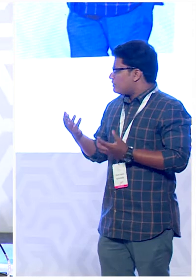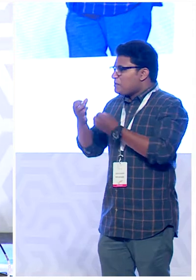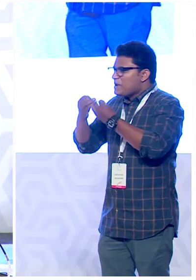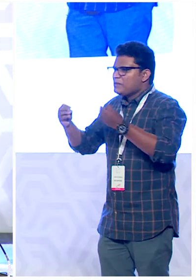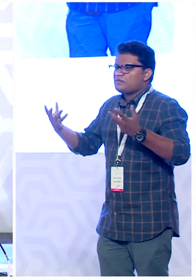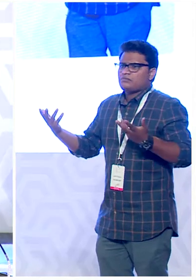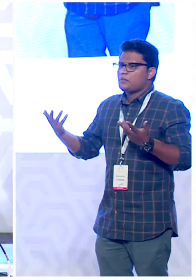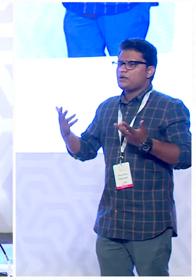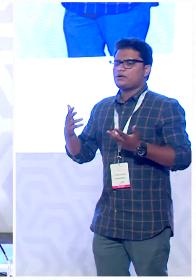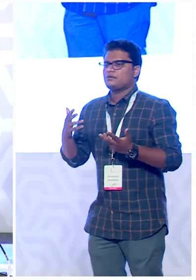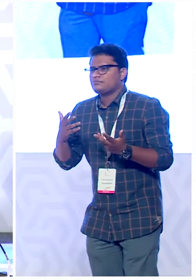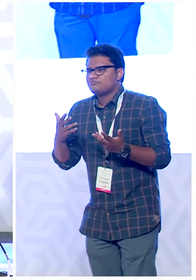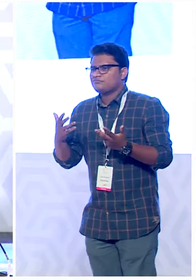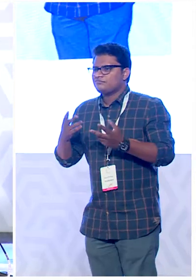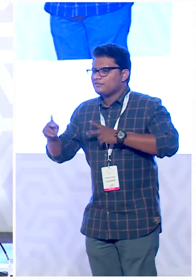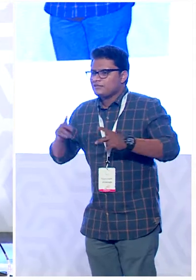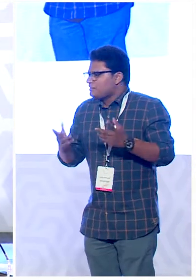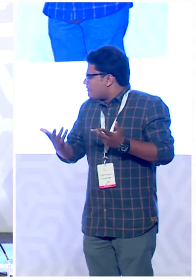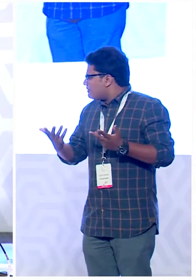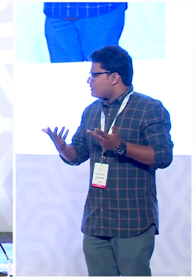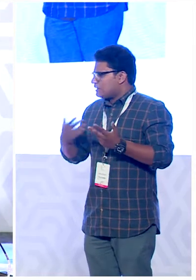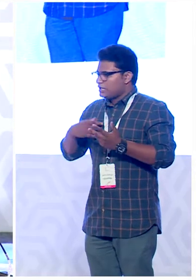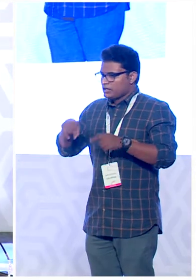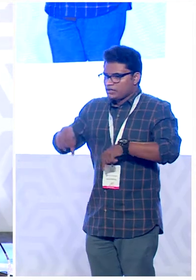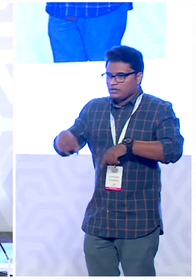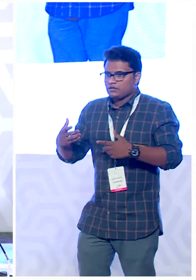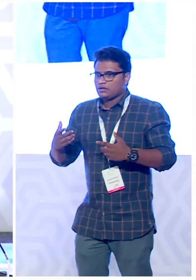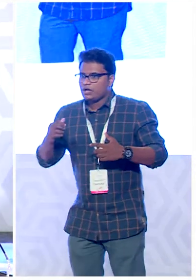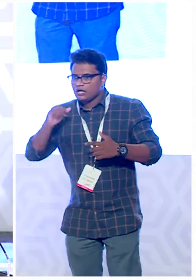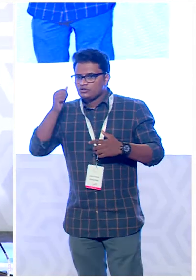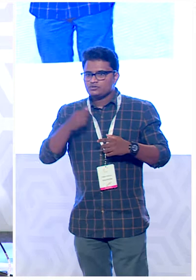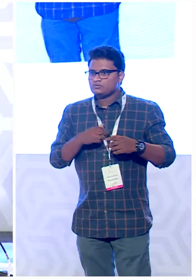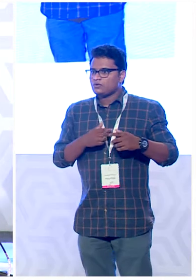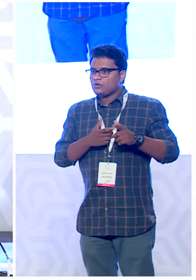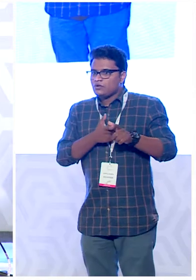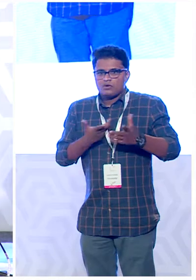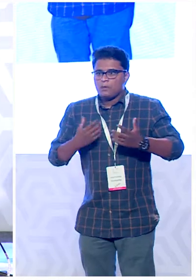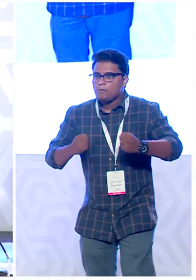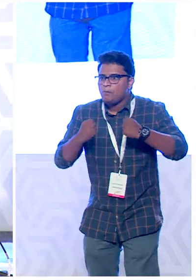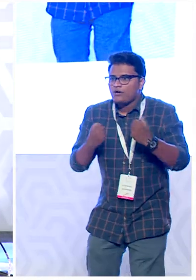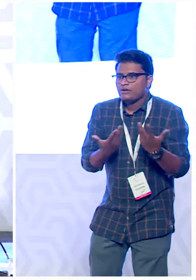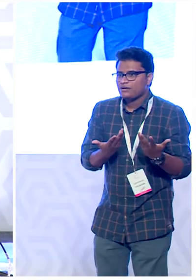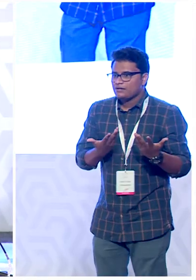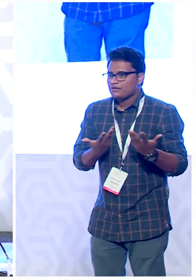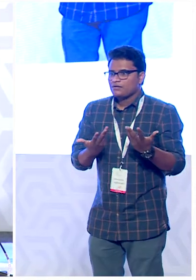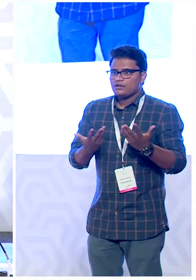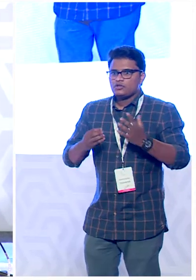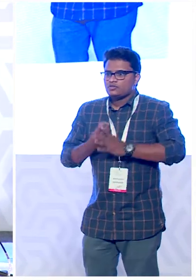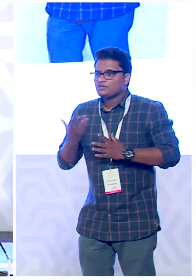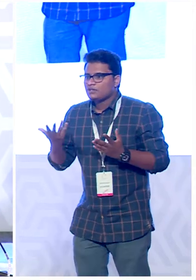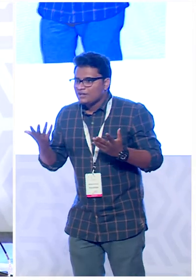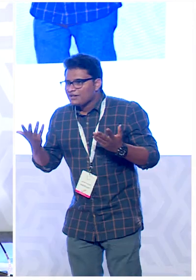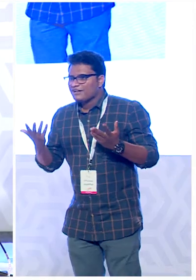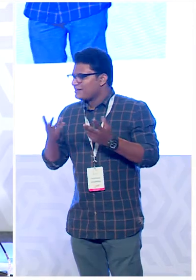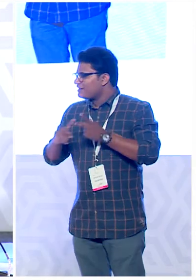forms, like all the religions say of the greatest being, that's the power, that's the force that guides all